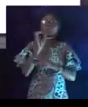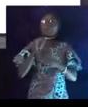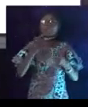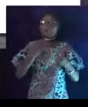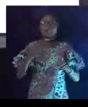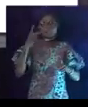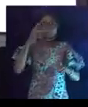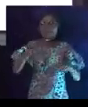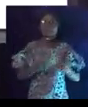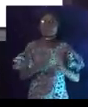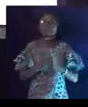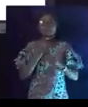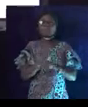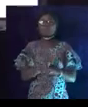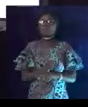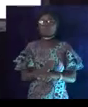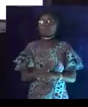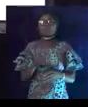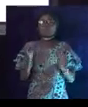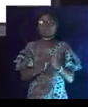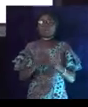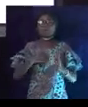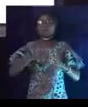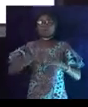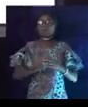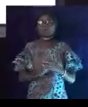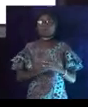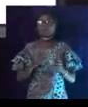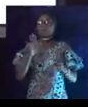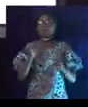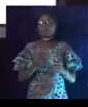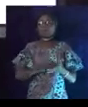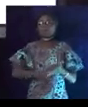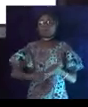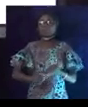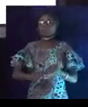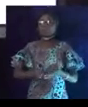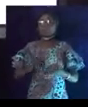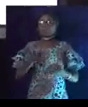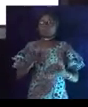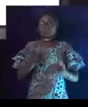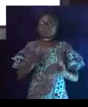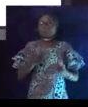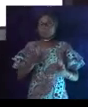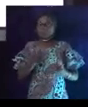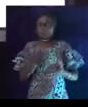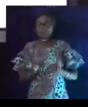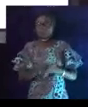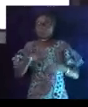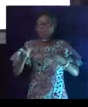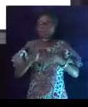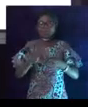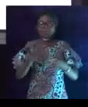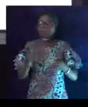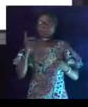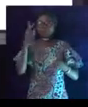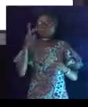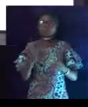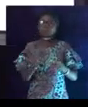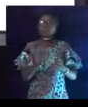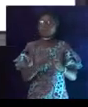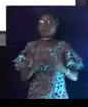we'll just take one more, just to clear out all the gray areas that you may have. We'll convert 95